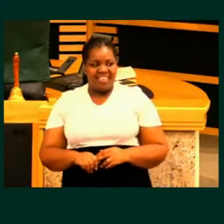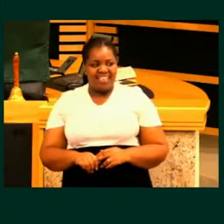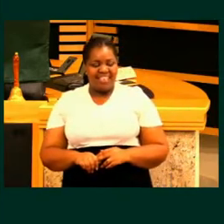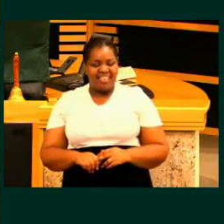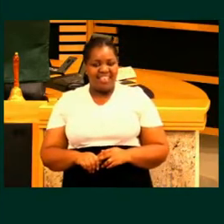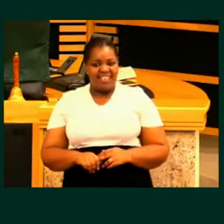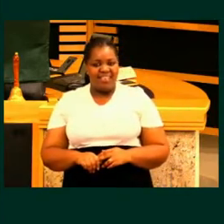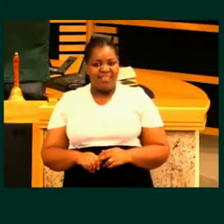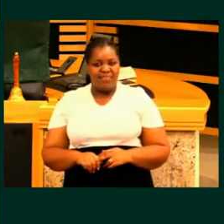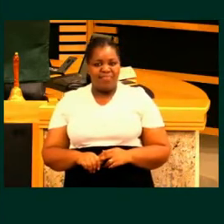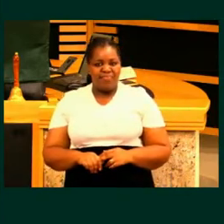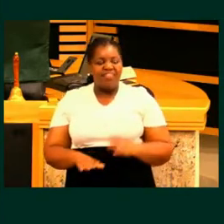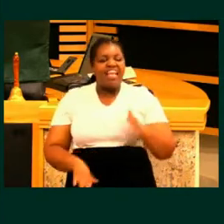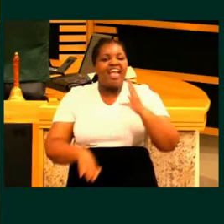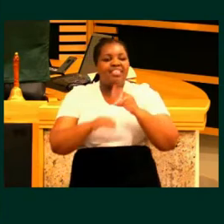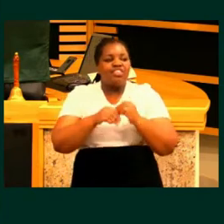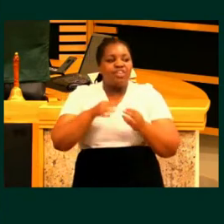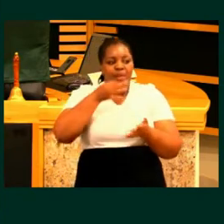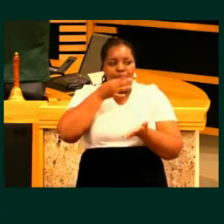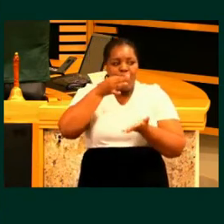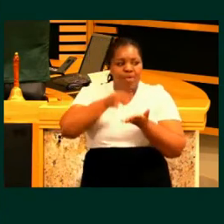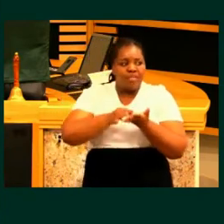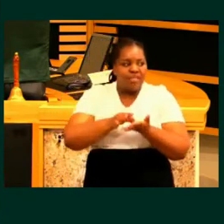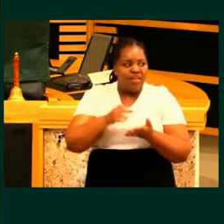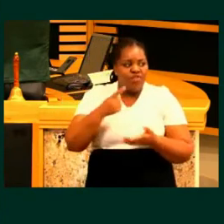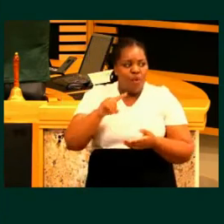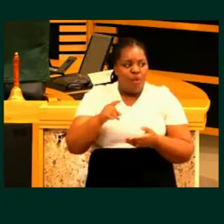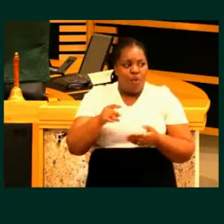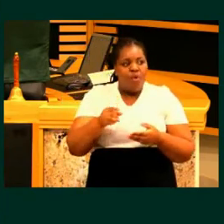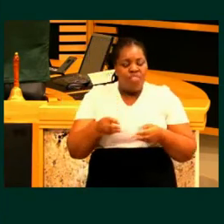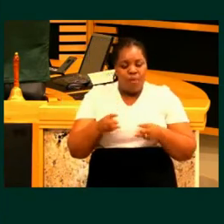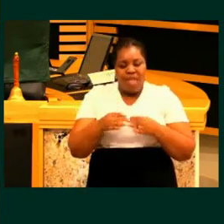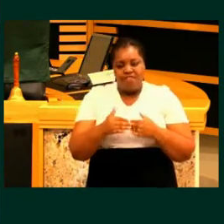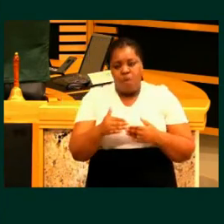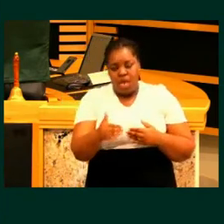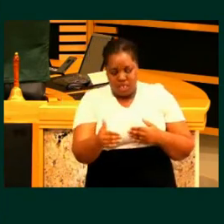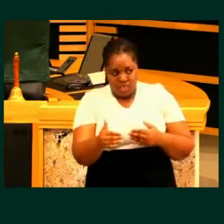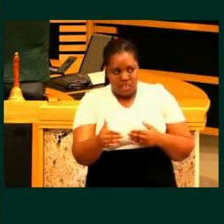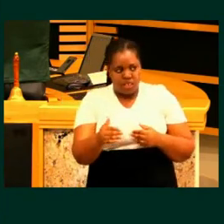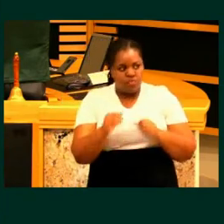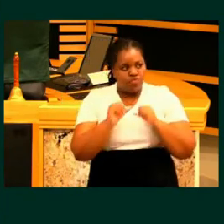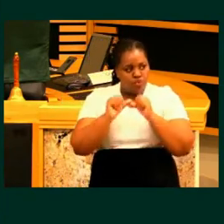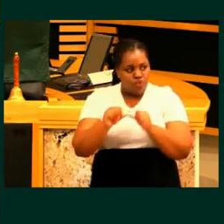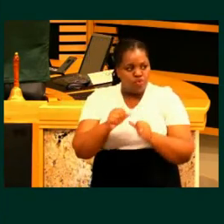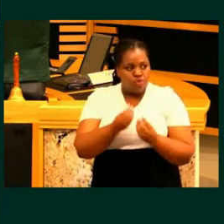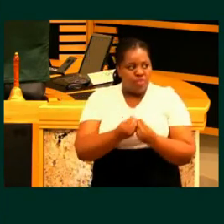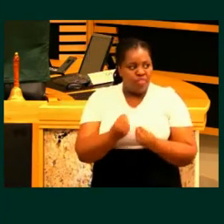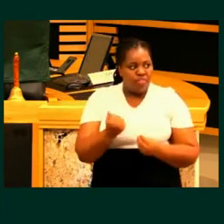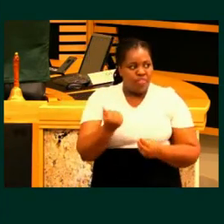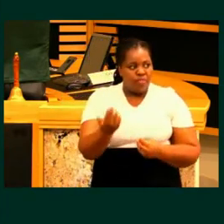additional proposal in terms of as the way forward in take forward the